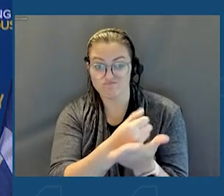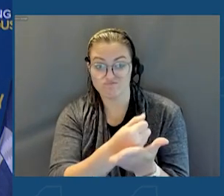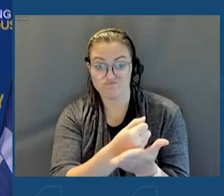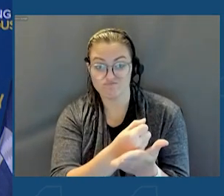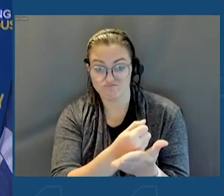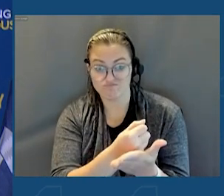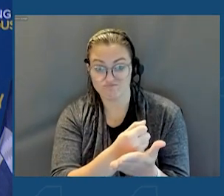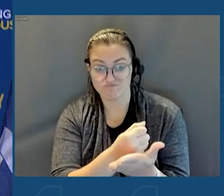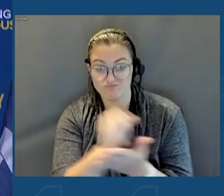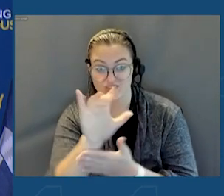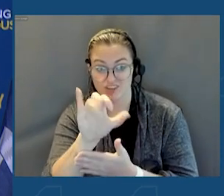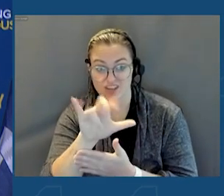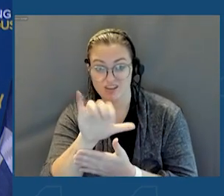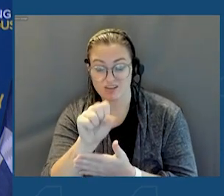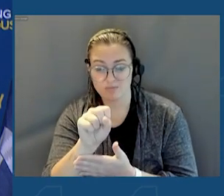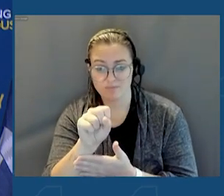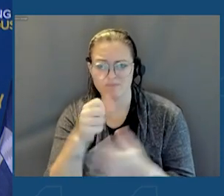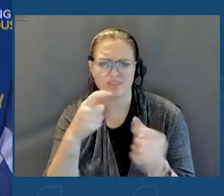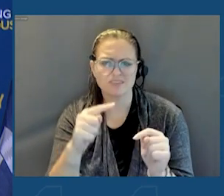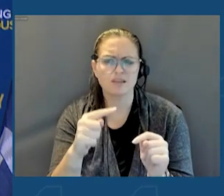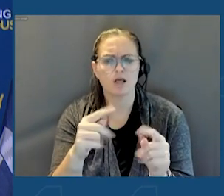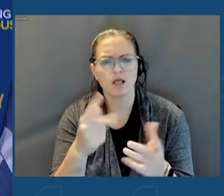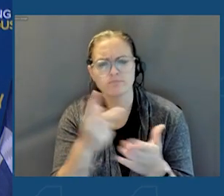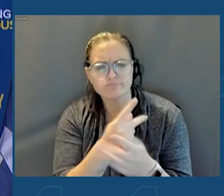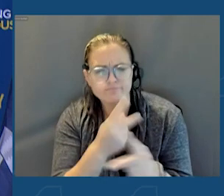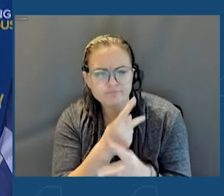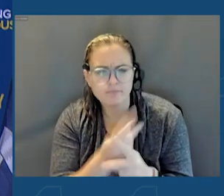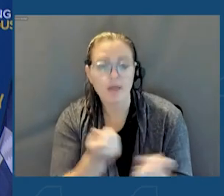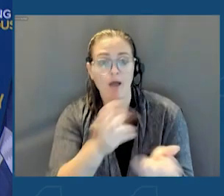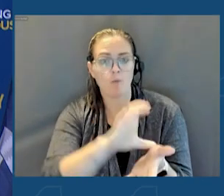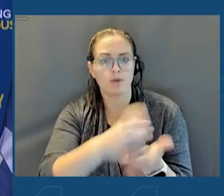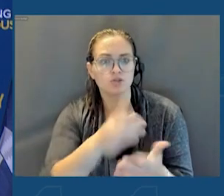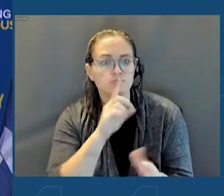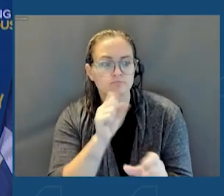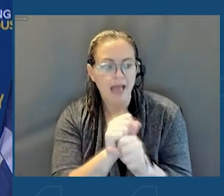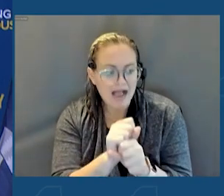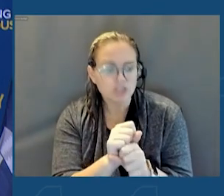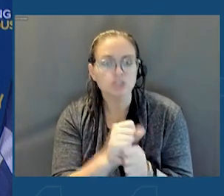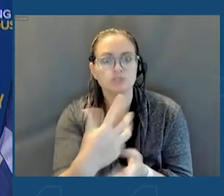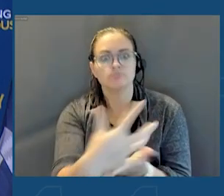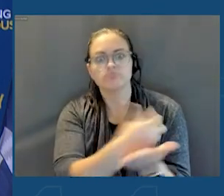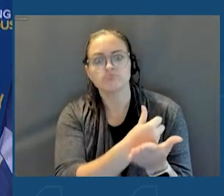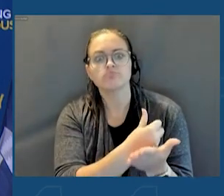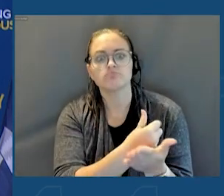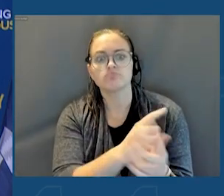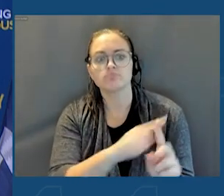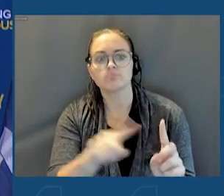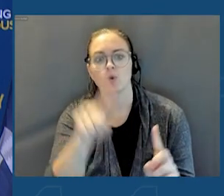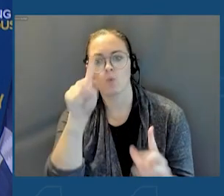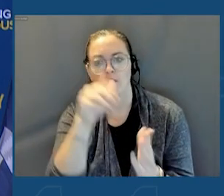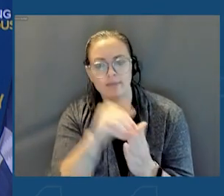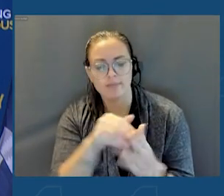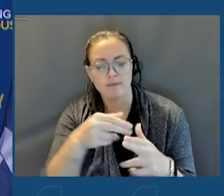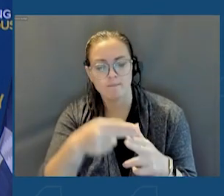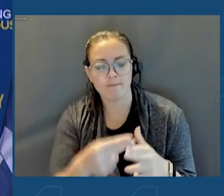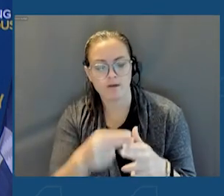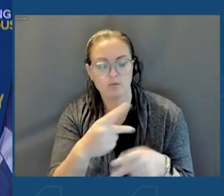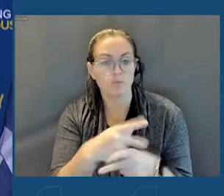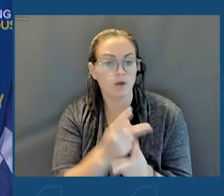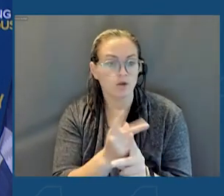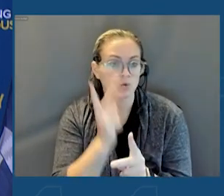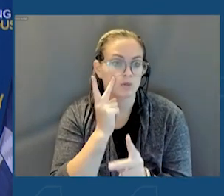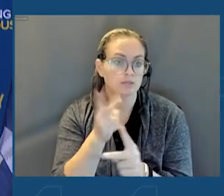This tax department is still tabulating the full amount seized, but at least 1,000 pounds of product, as you can see in the